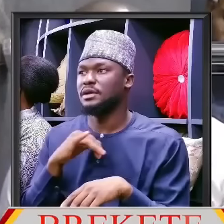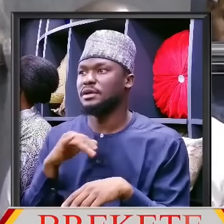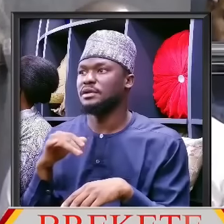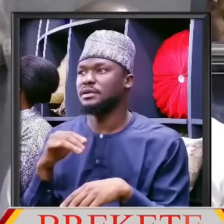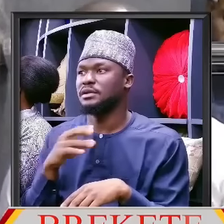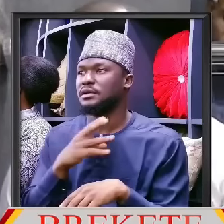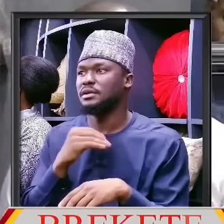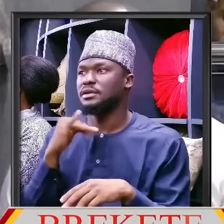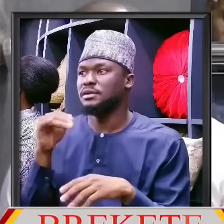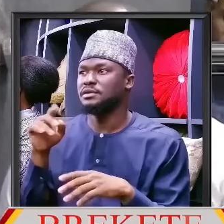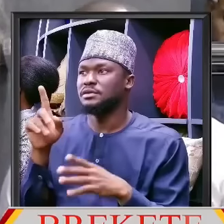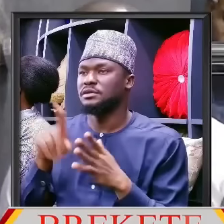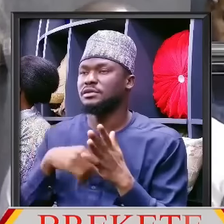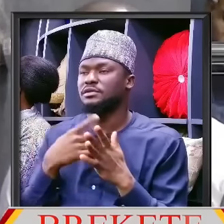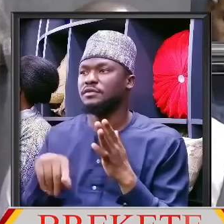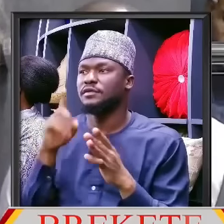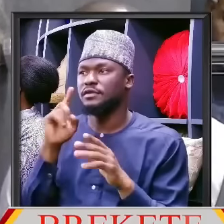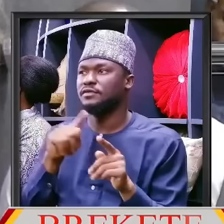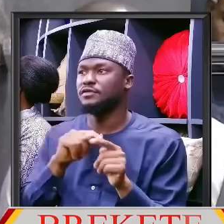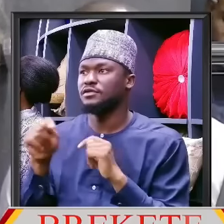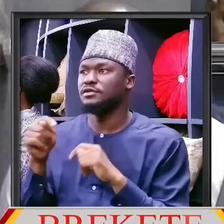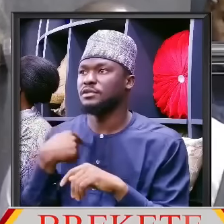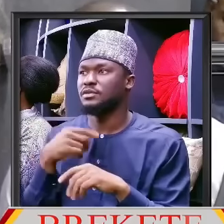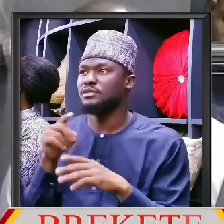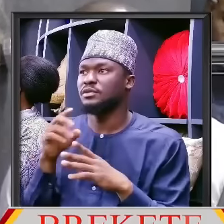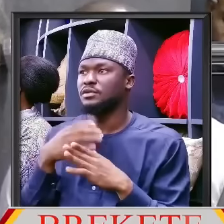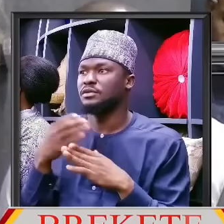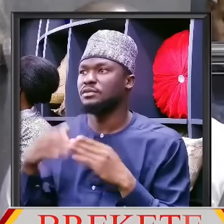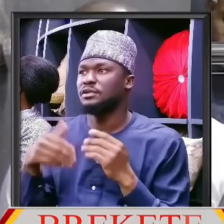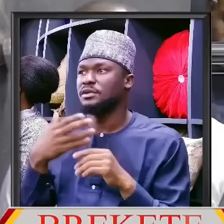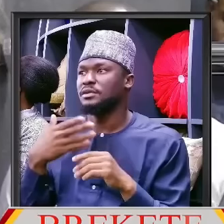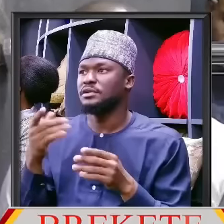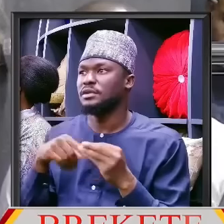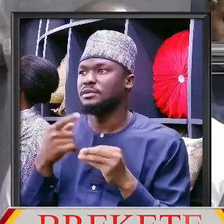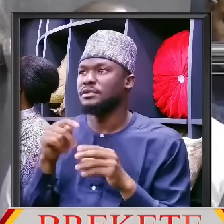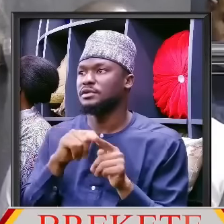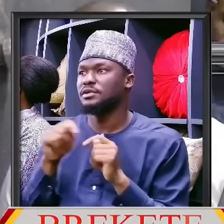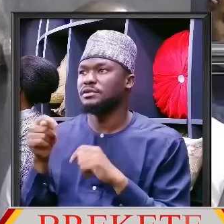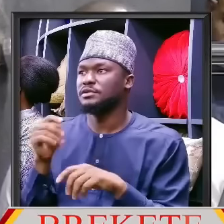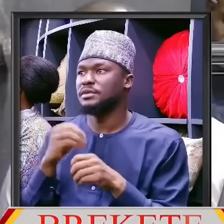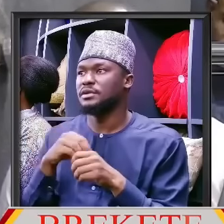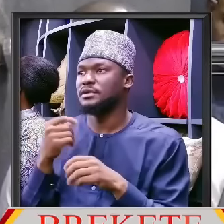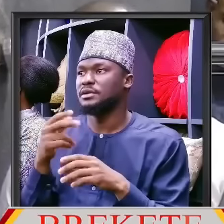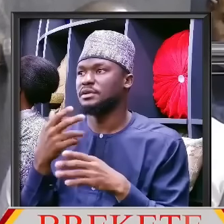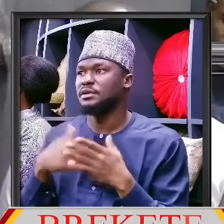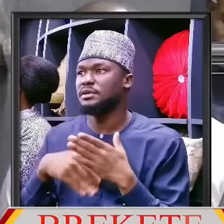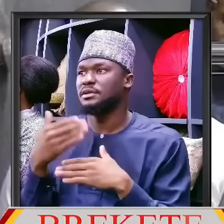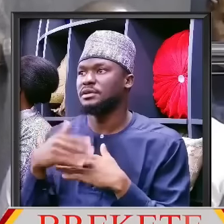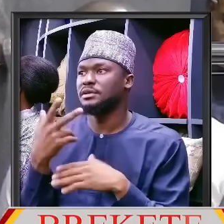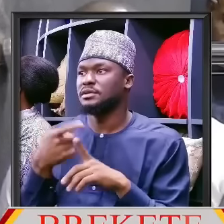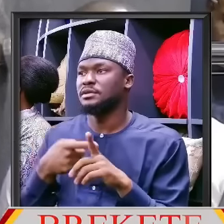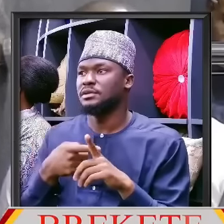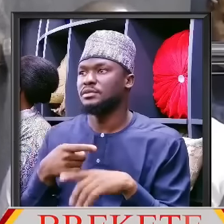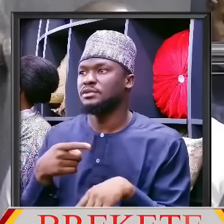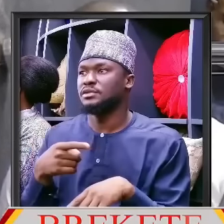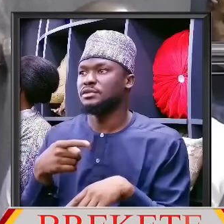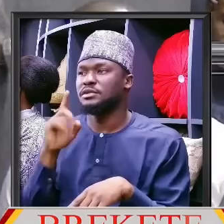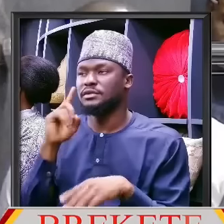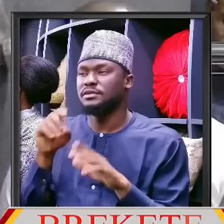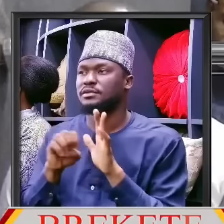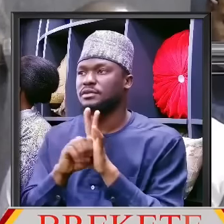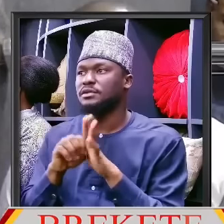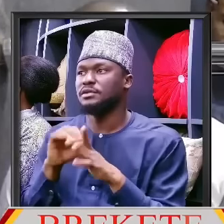is qualified for transfer. We conclude everything about the transfer in the next 3 months maximum. For